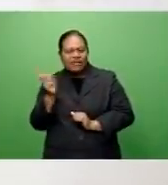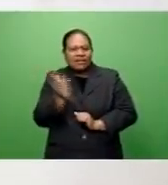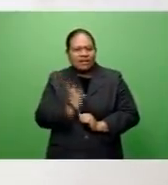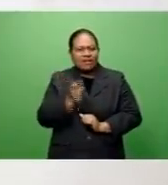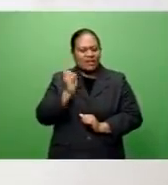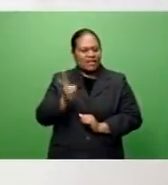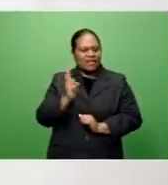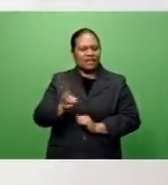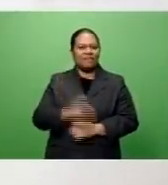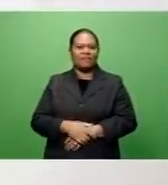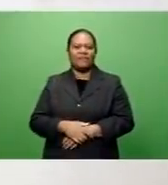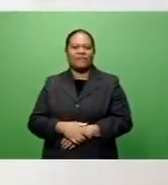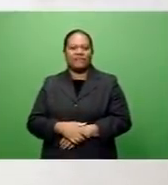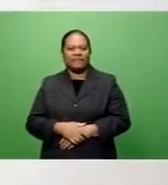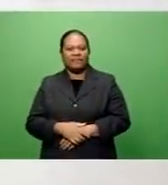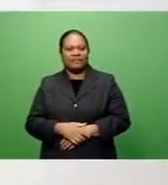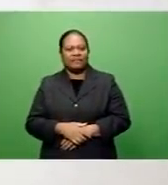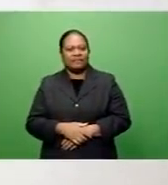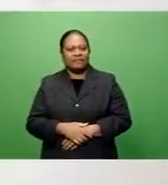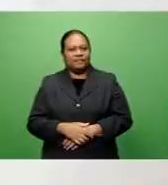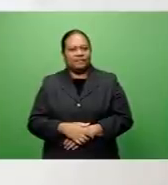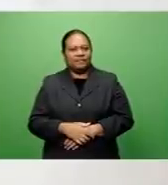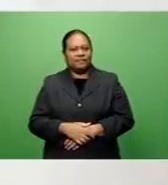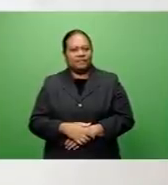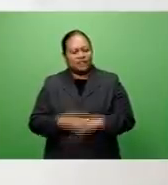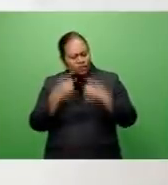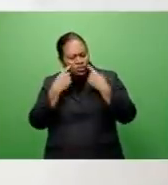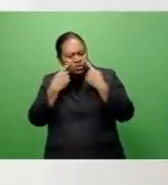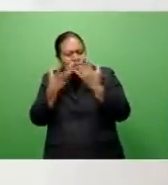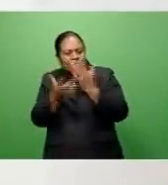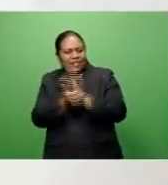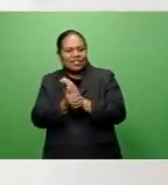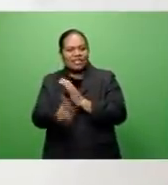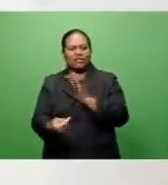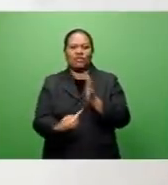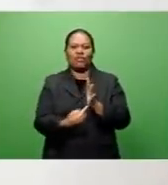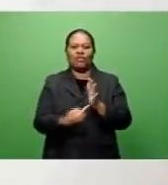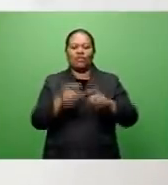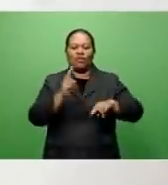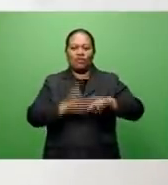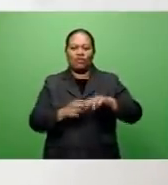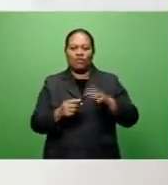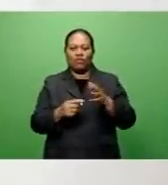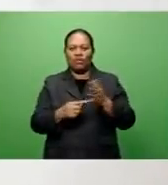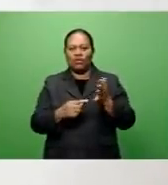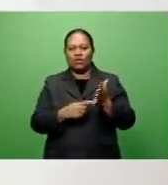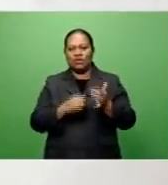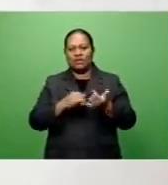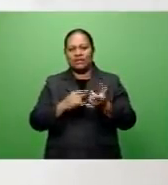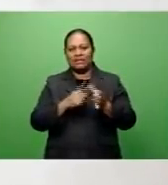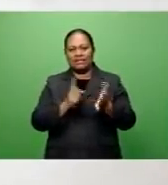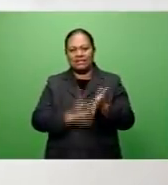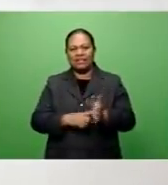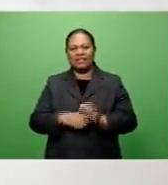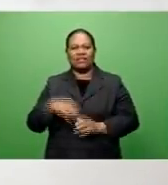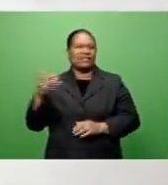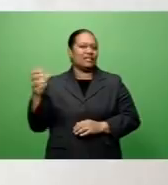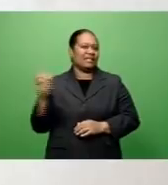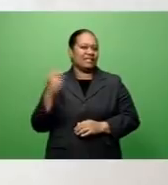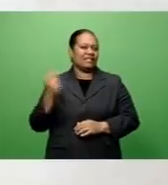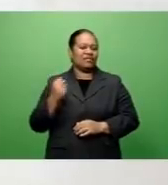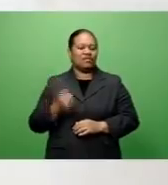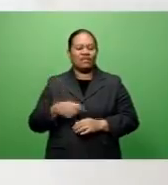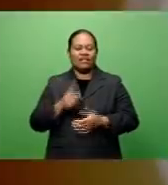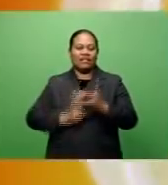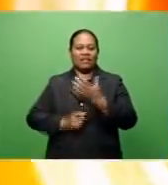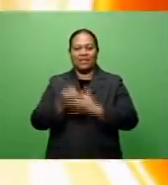come back on the tap and show the skills on futsal after the successful season last